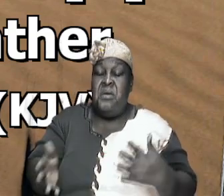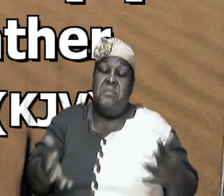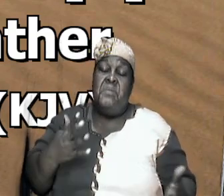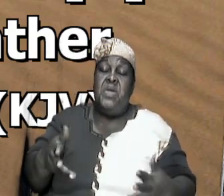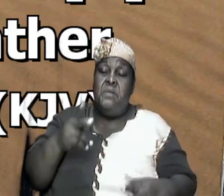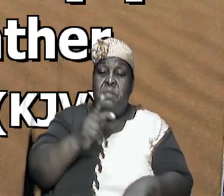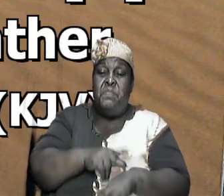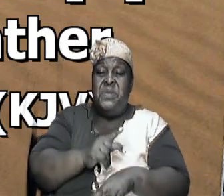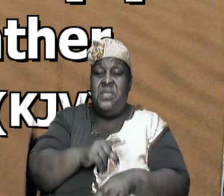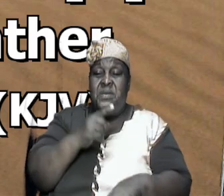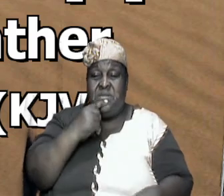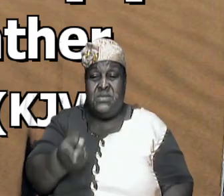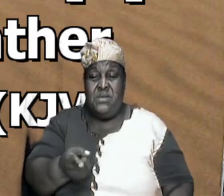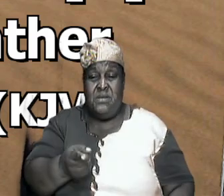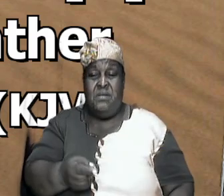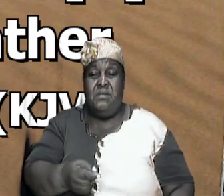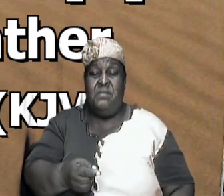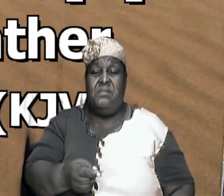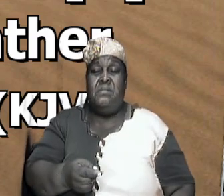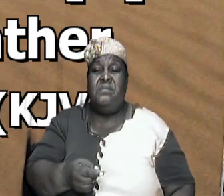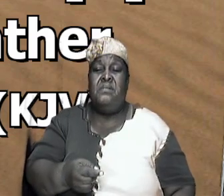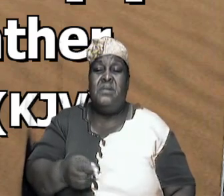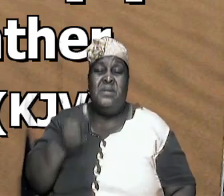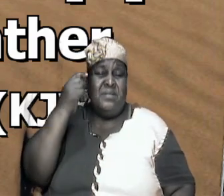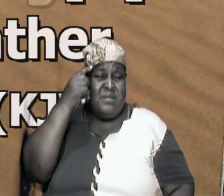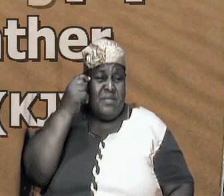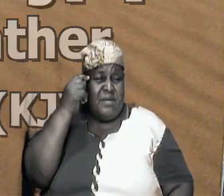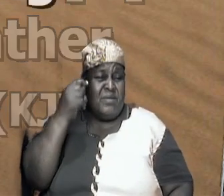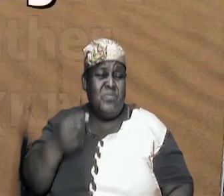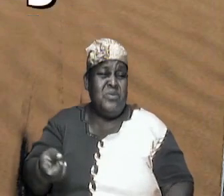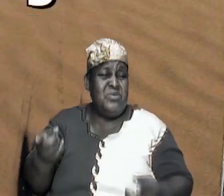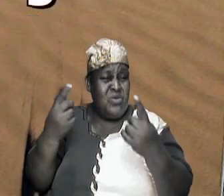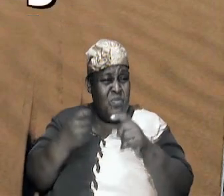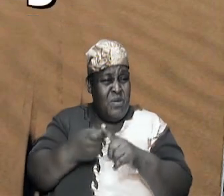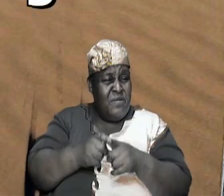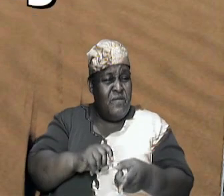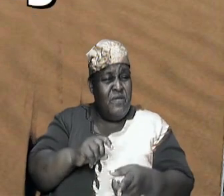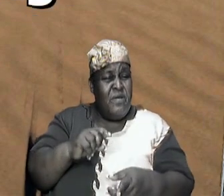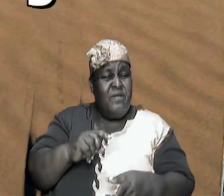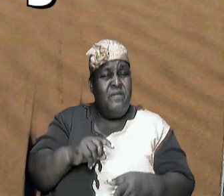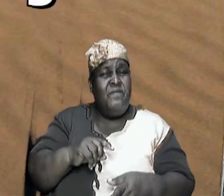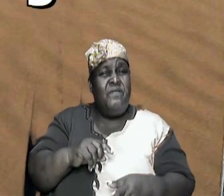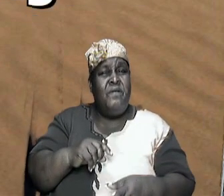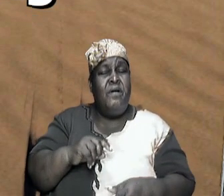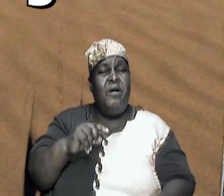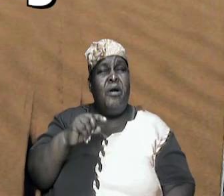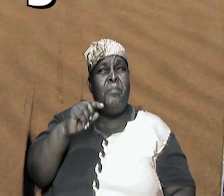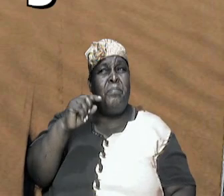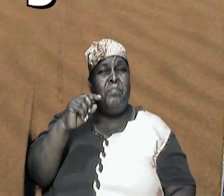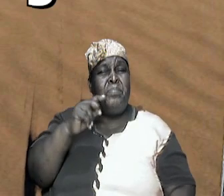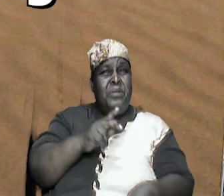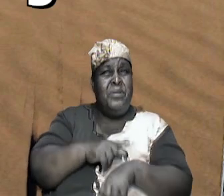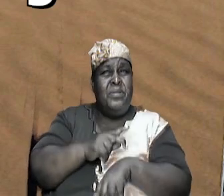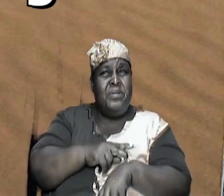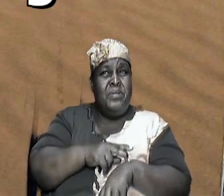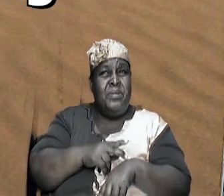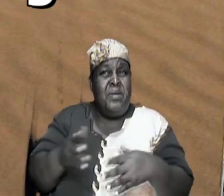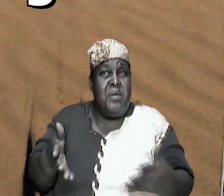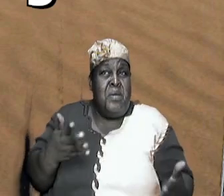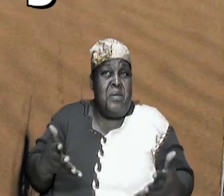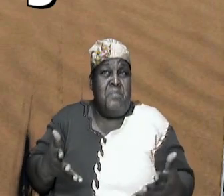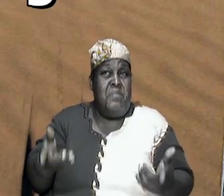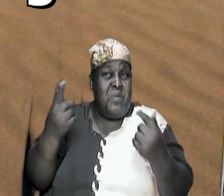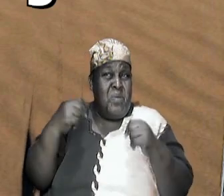that, you know, the thought was just coming from him. He probably just thought that, you know, it just came